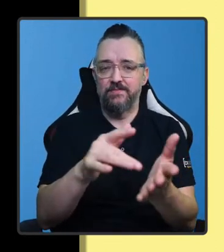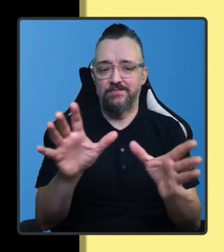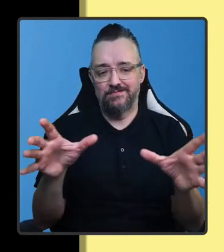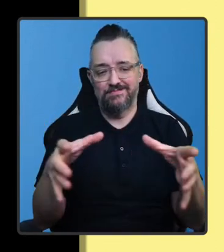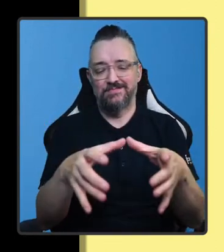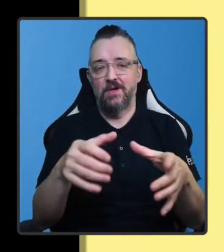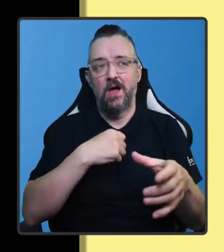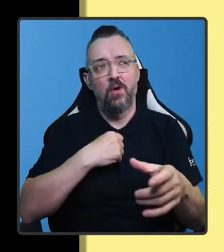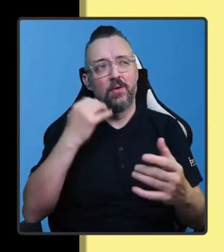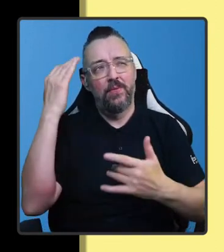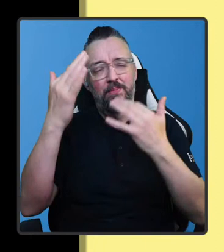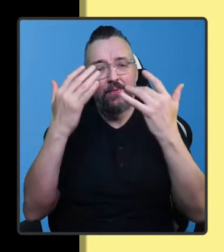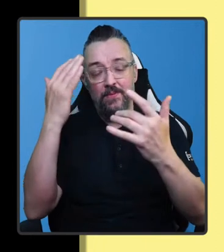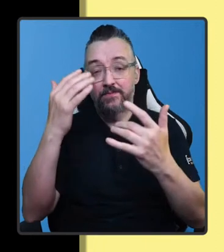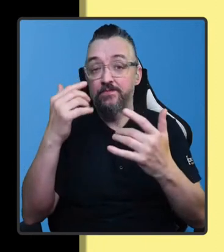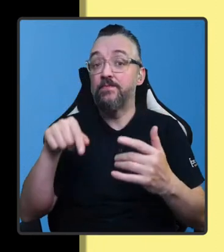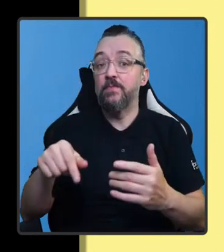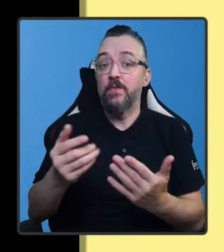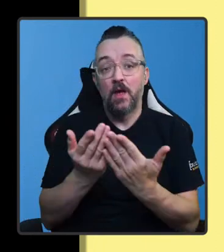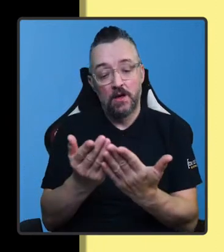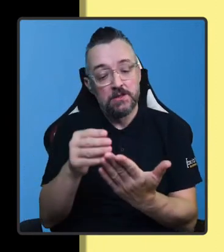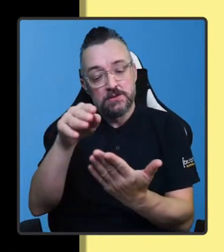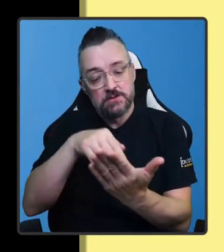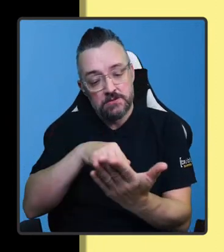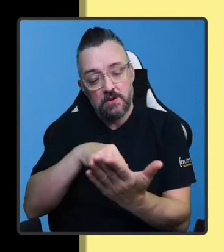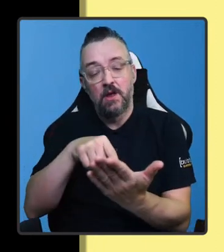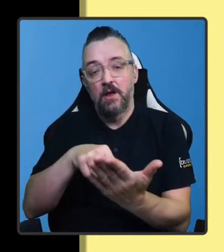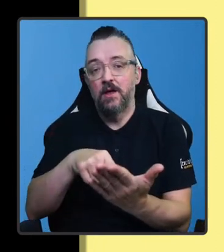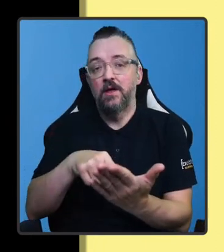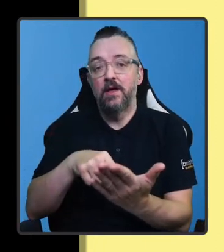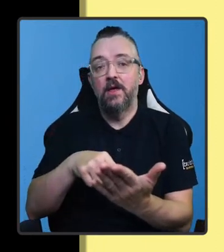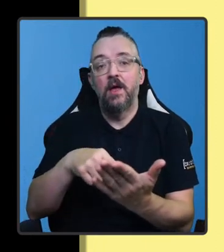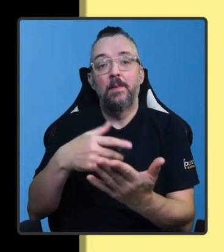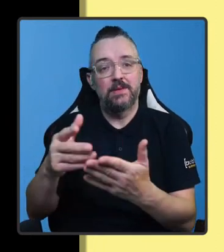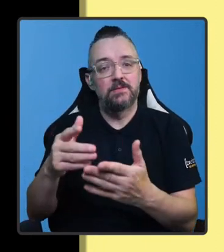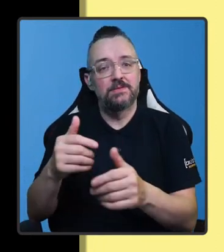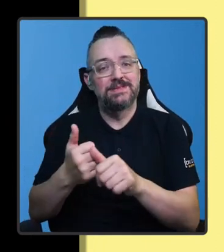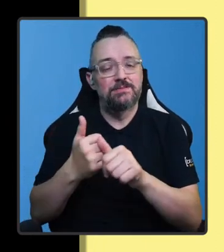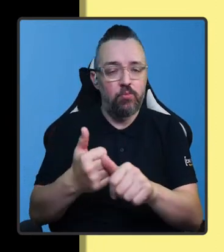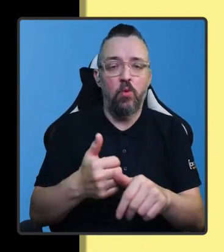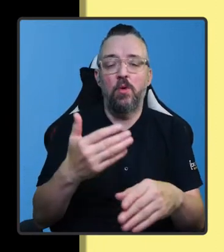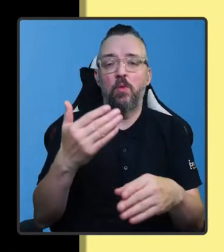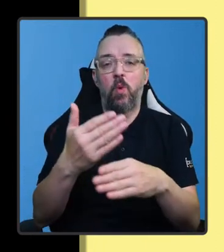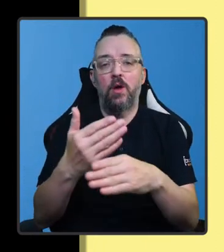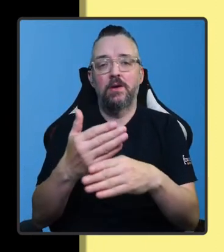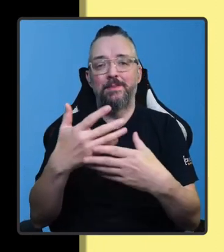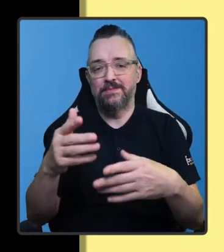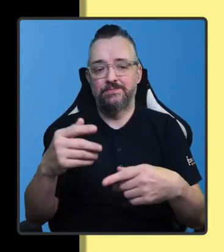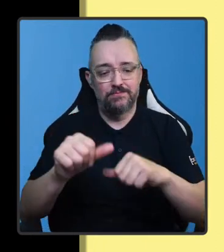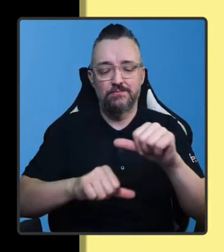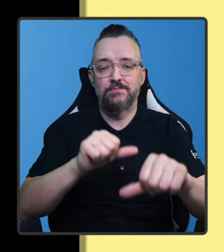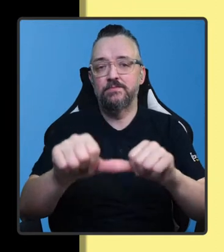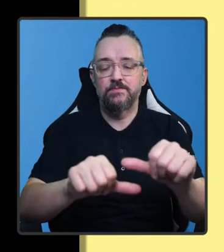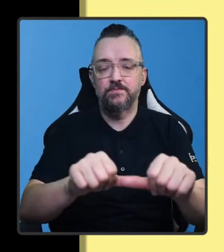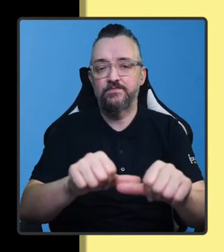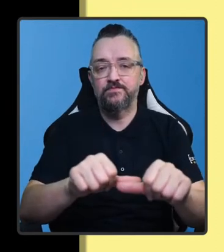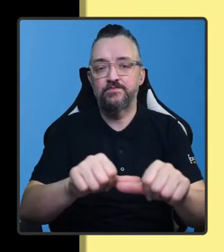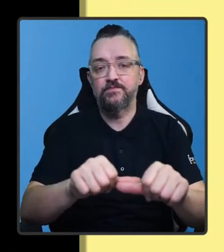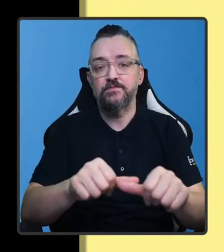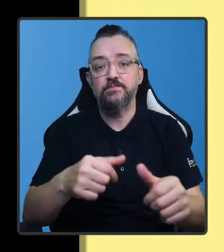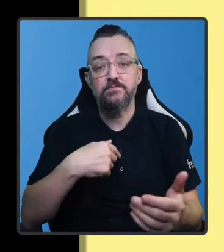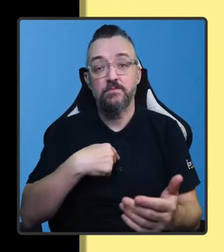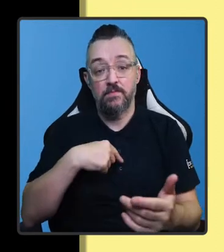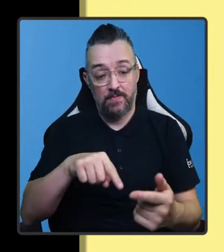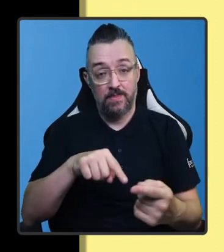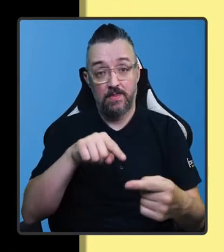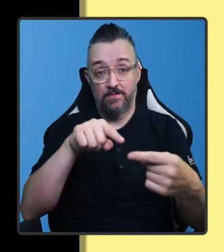study asked for will really support the work that's already being undertaken by the Scottish Government. Let's make sure that we take this approach and so